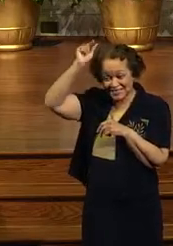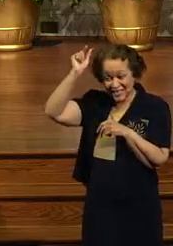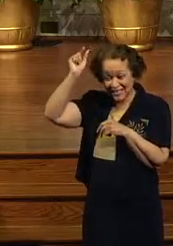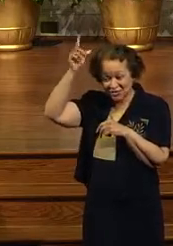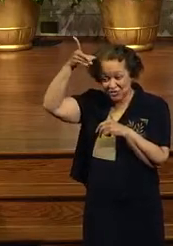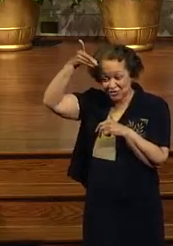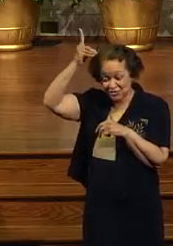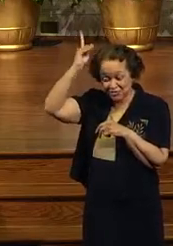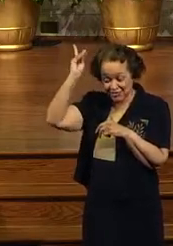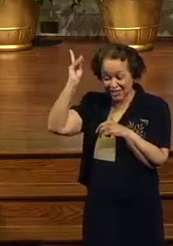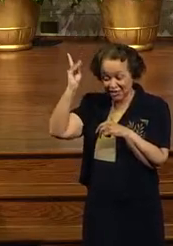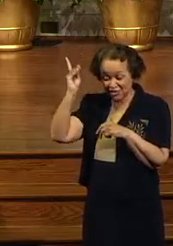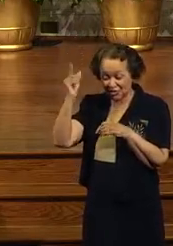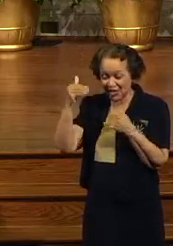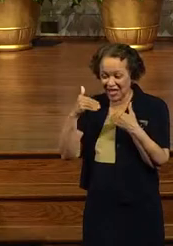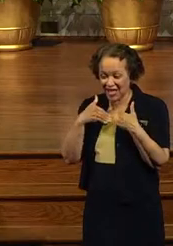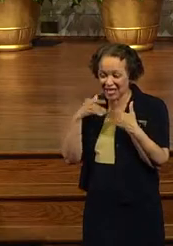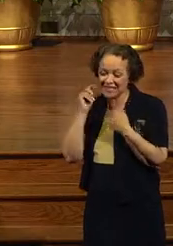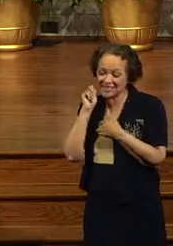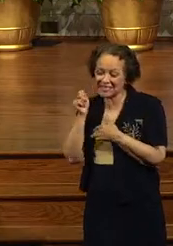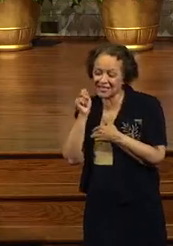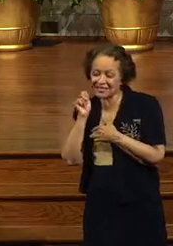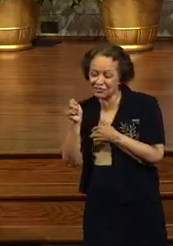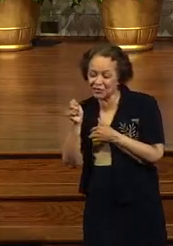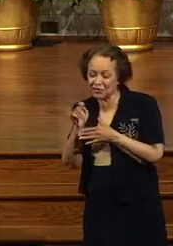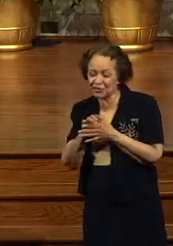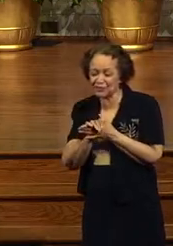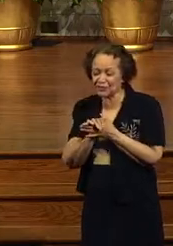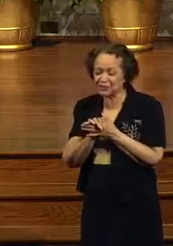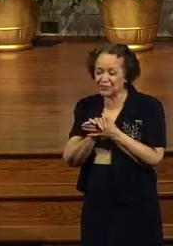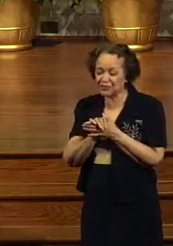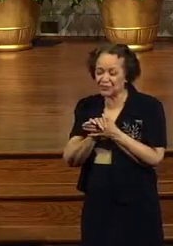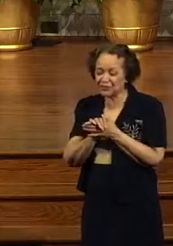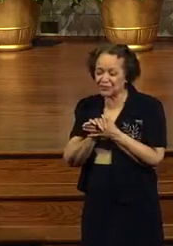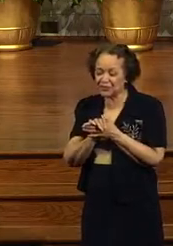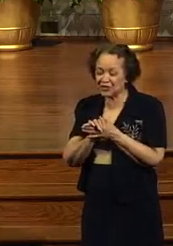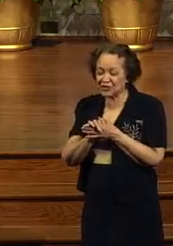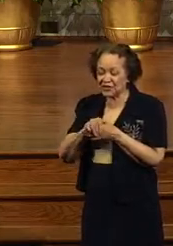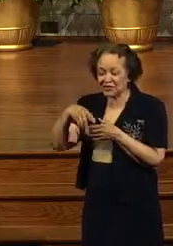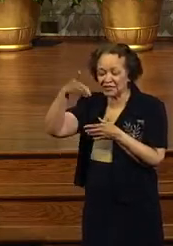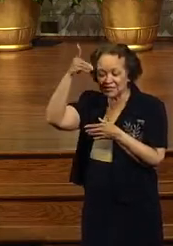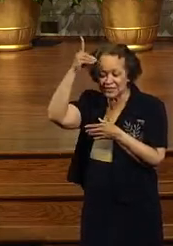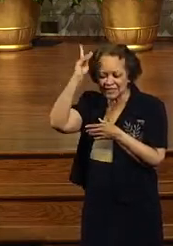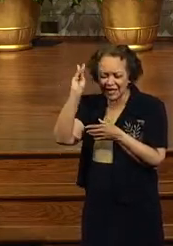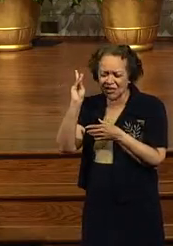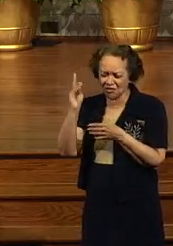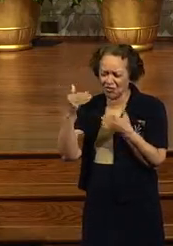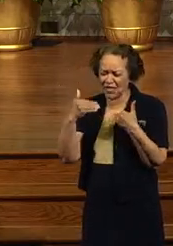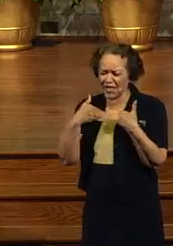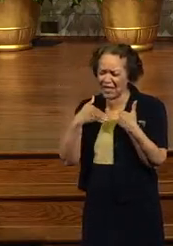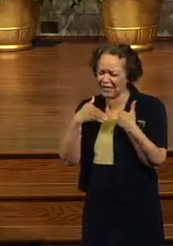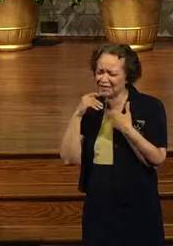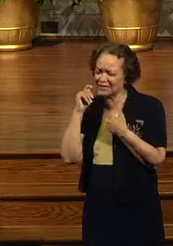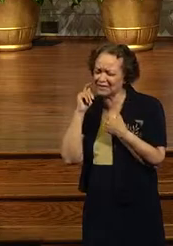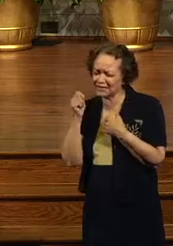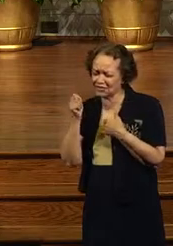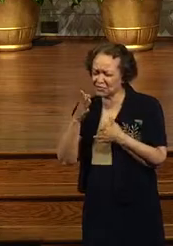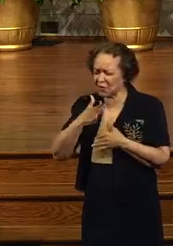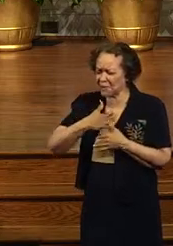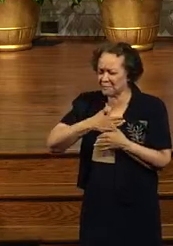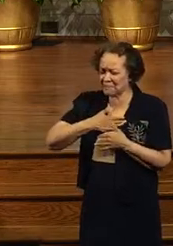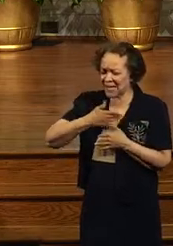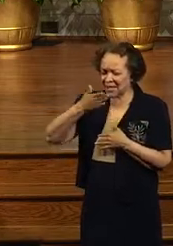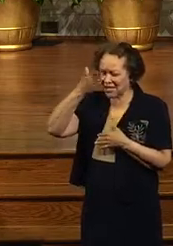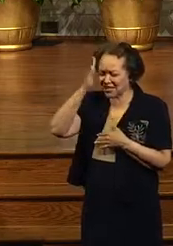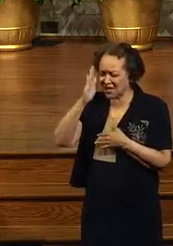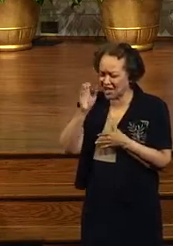they fall. Nebuchadnezzar had the title, but Daniel had the testimony. My God sent